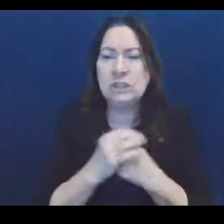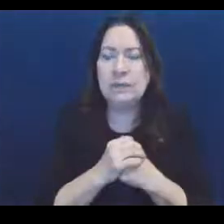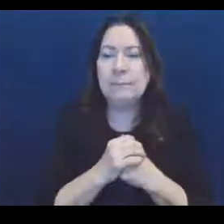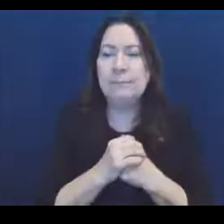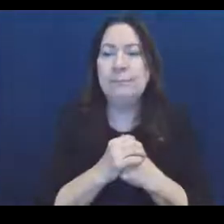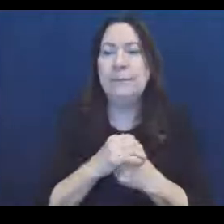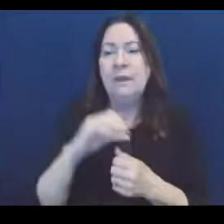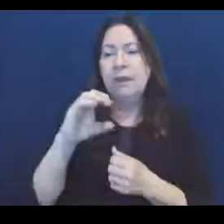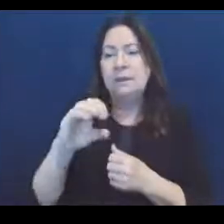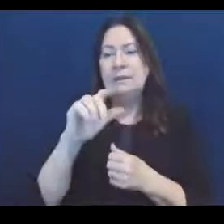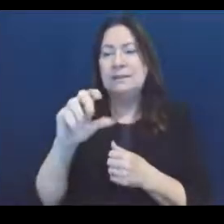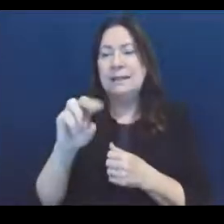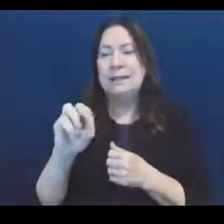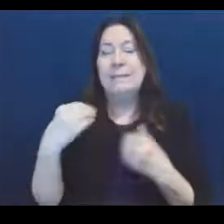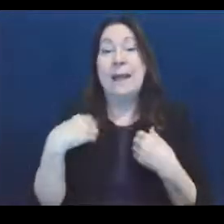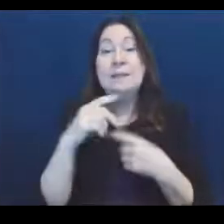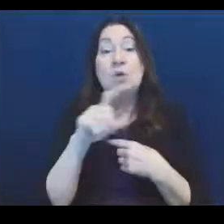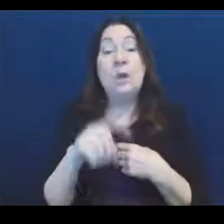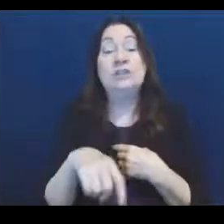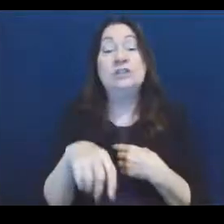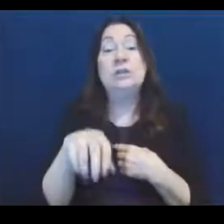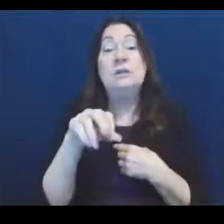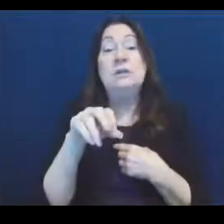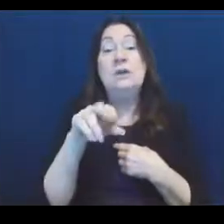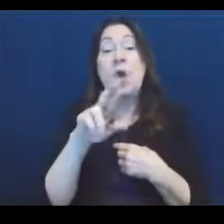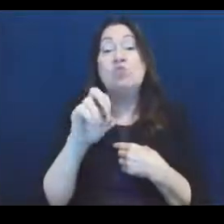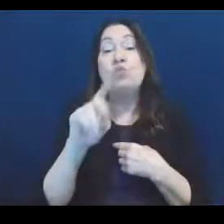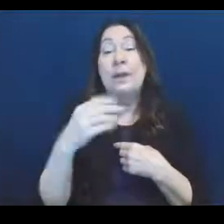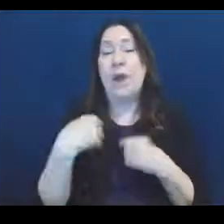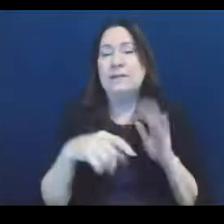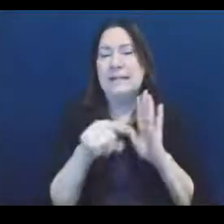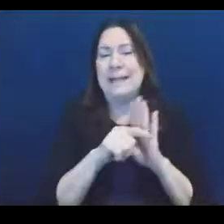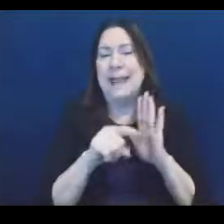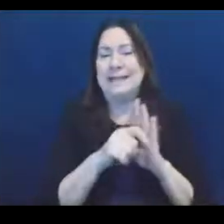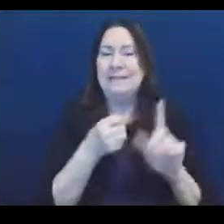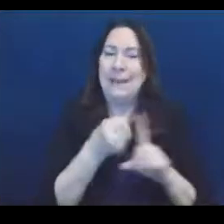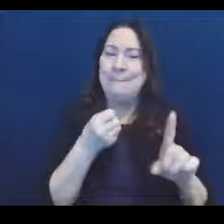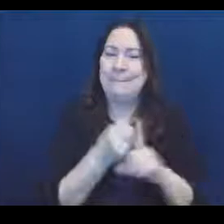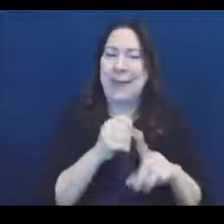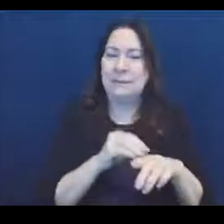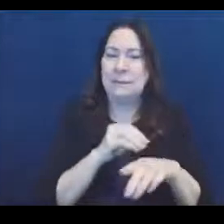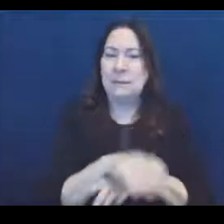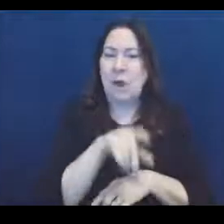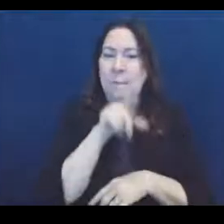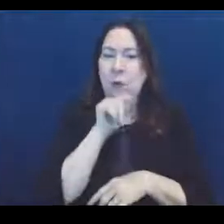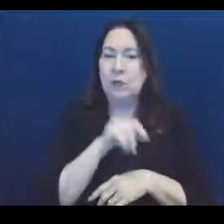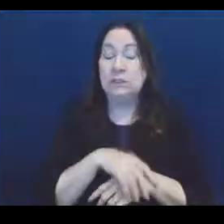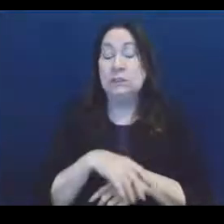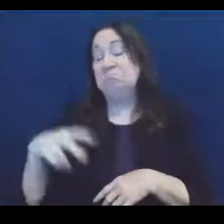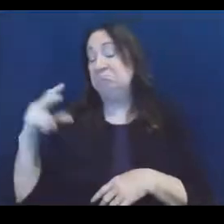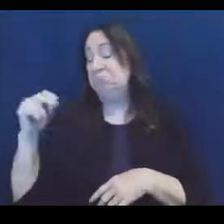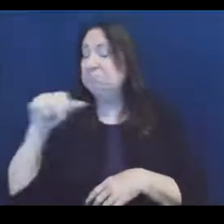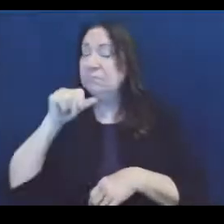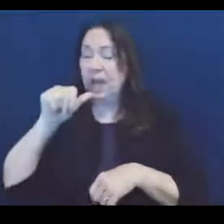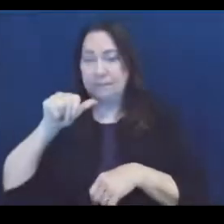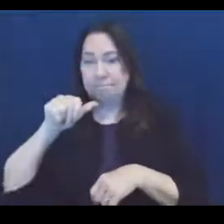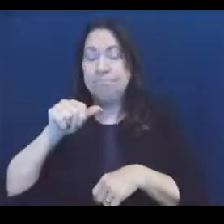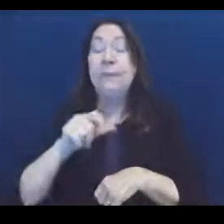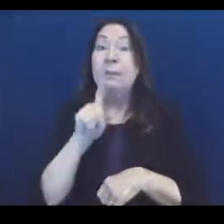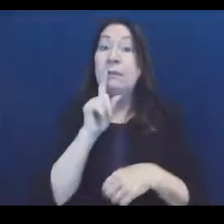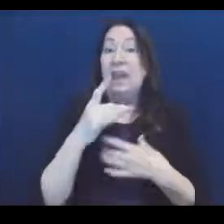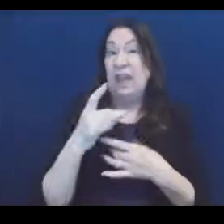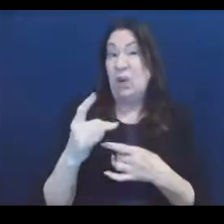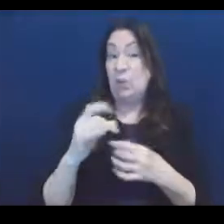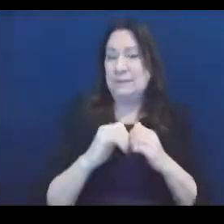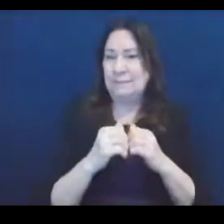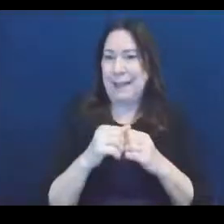Clem has a question for you, Tim. Does radar have any negative impacts on birds? It does not. In fact, one of the really interesting things about how